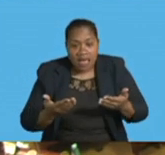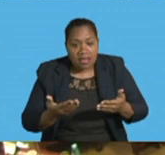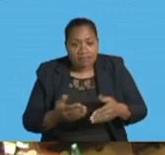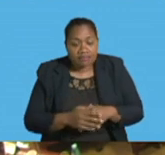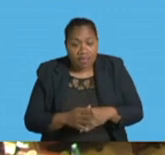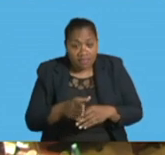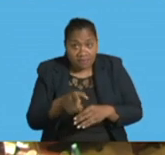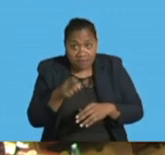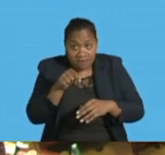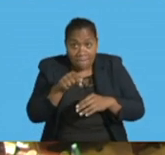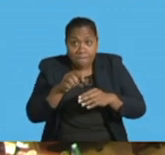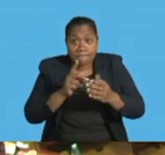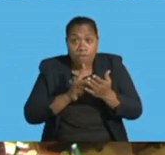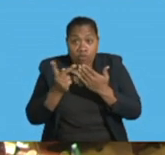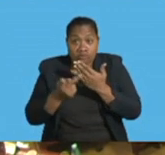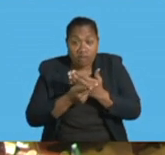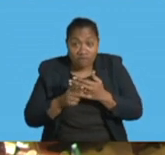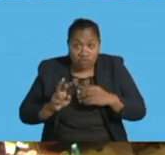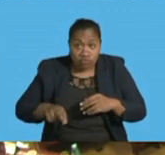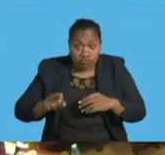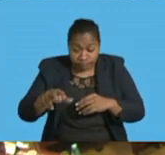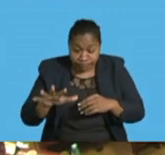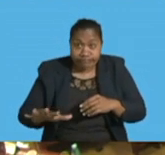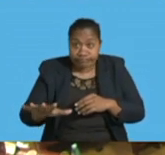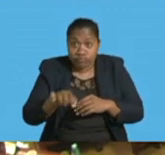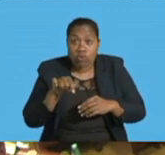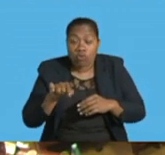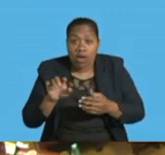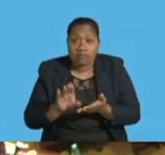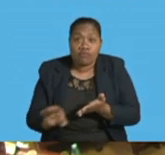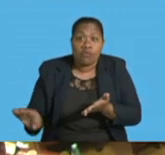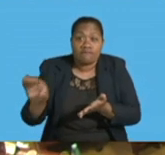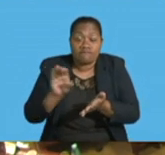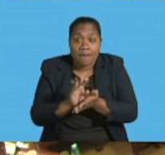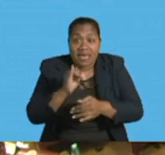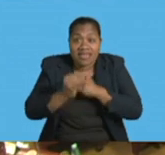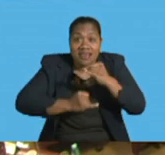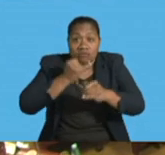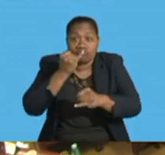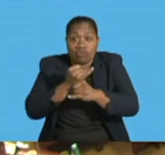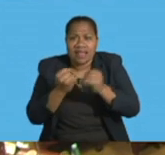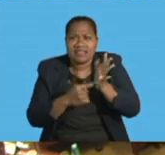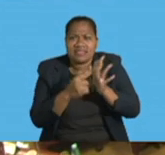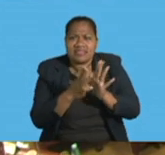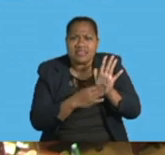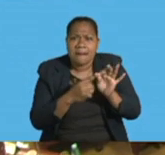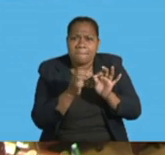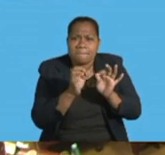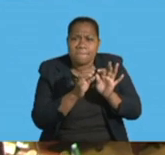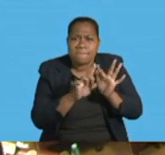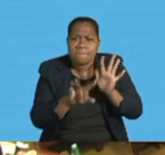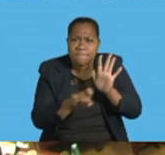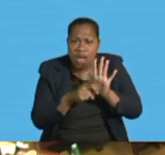Development Project in the Rewa Delta is co-funded by the International Tropic Timber Organization and the Fijian government through the Ministry